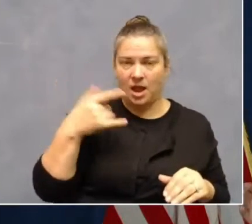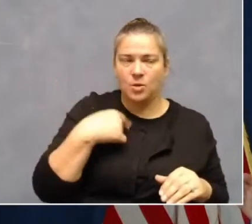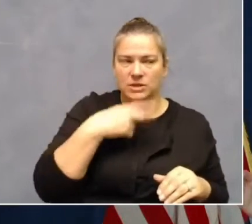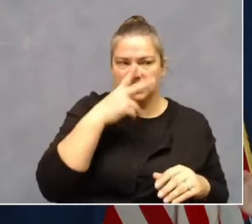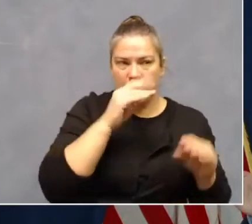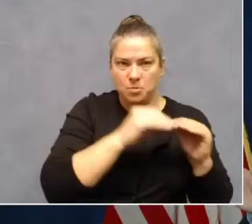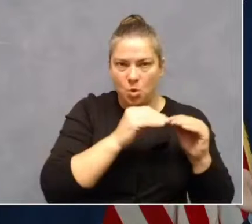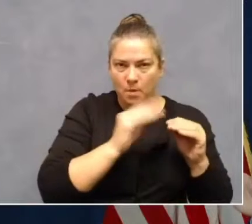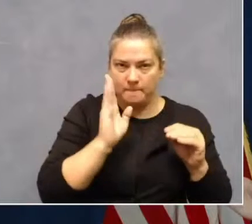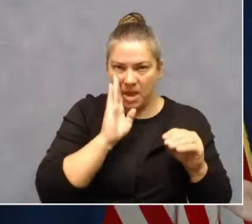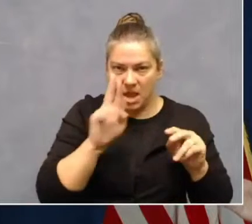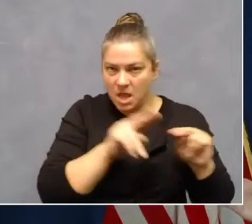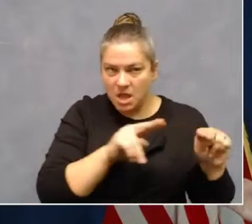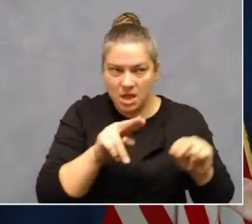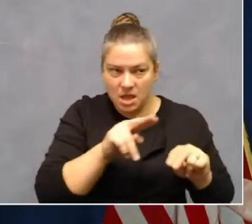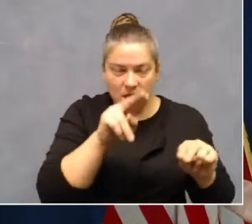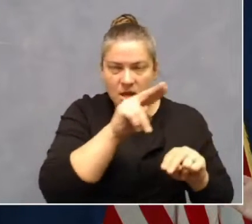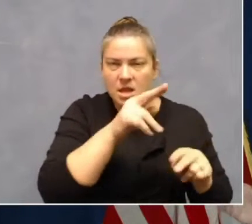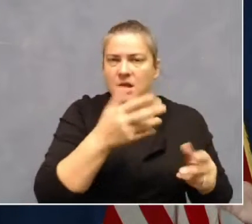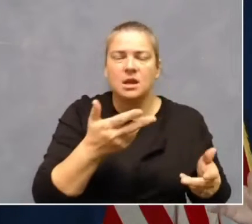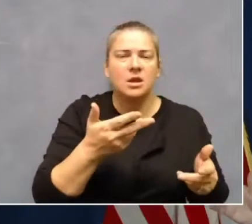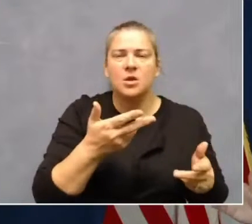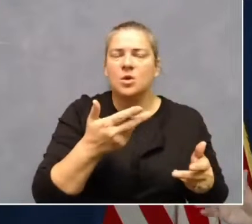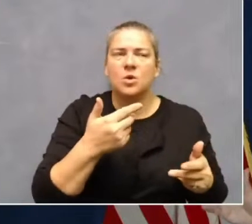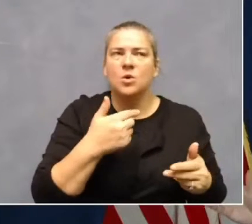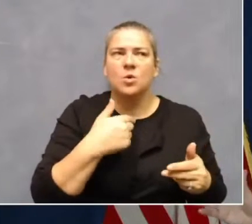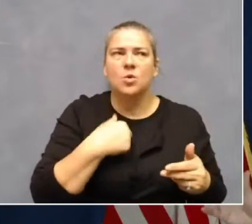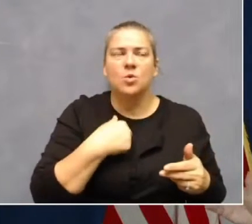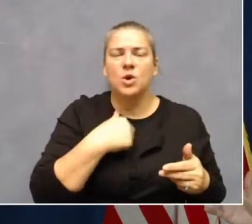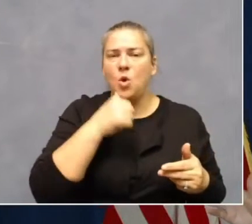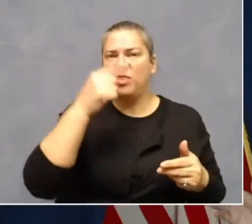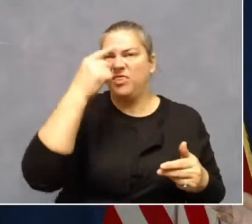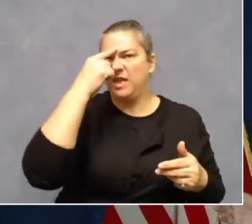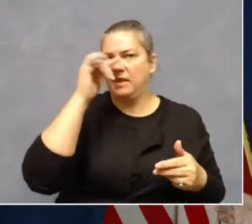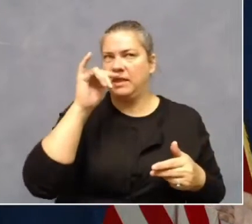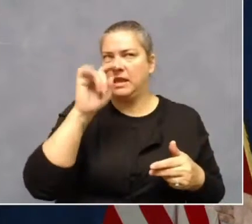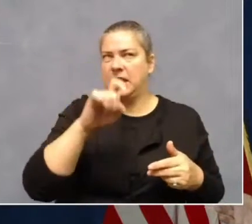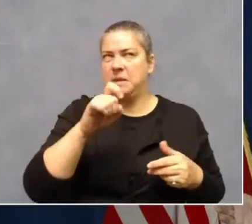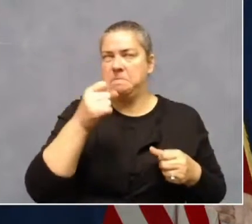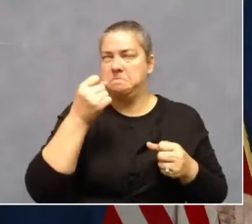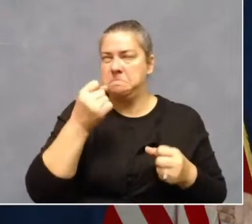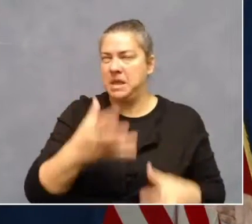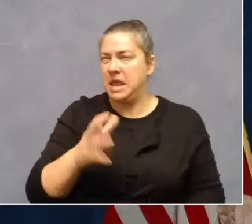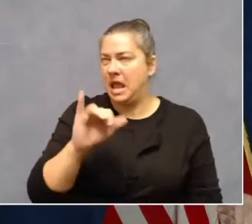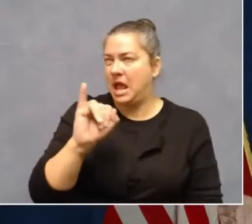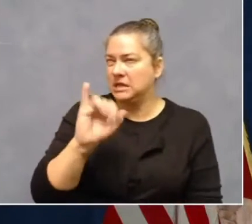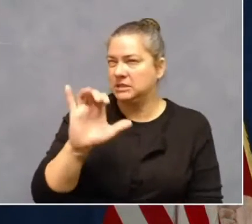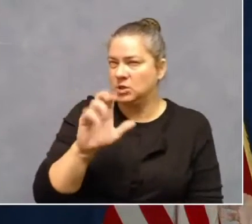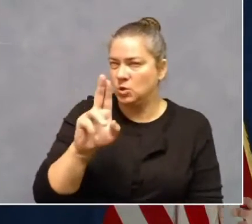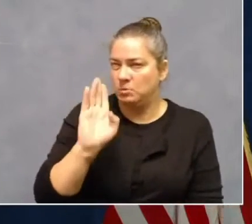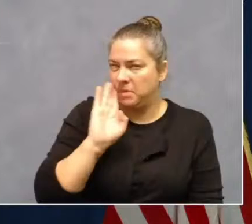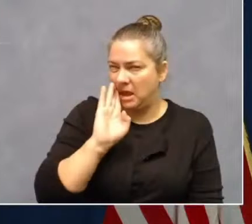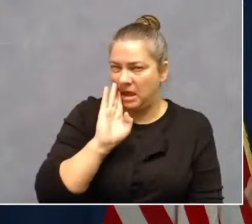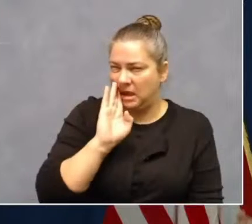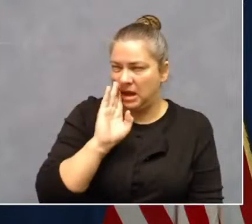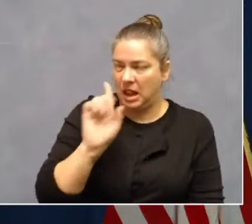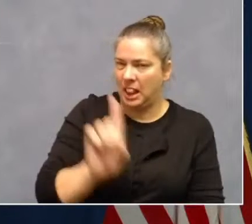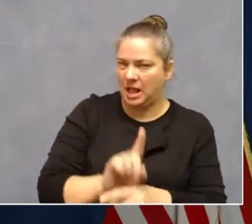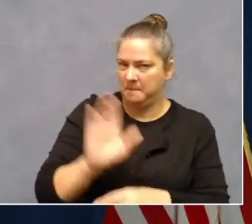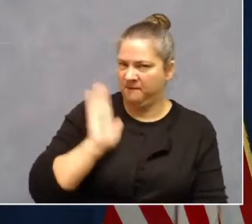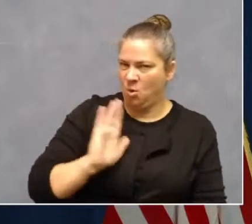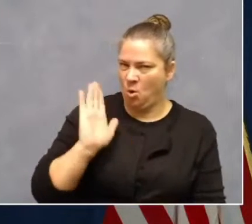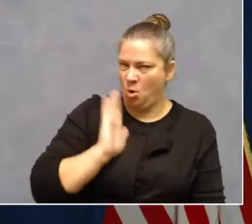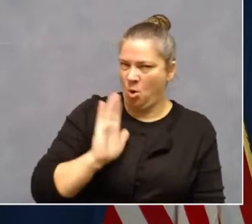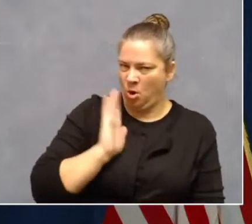beds. We won't necessarily think we need as many ICU beds as we did in the past. So